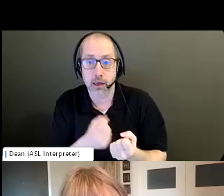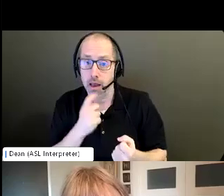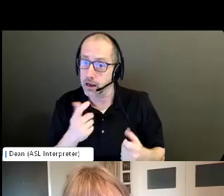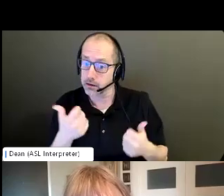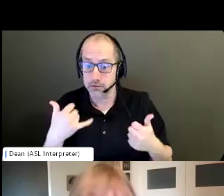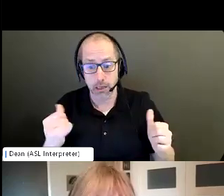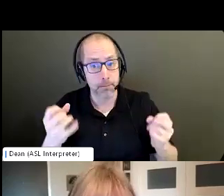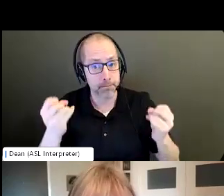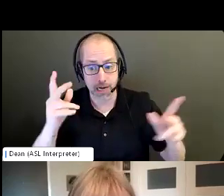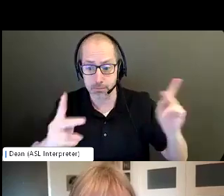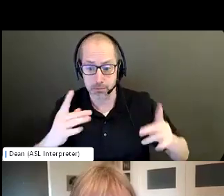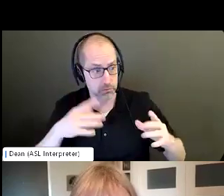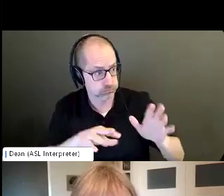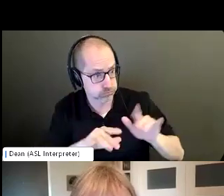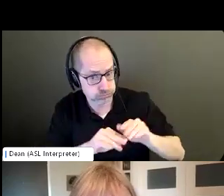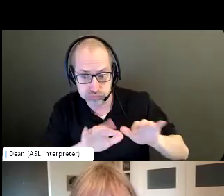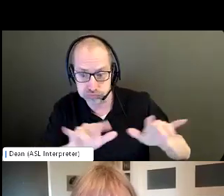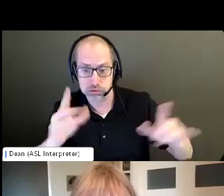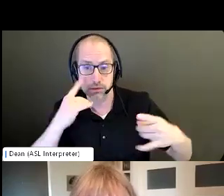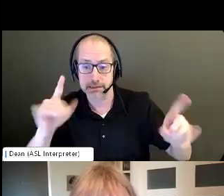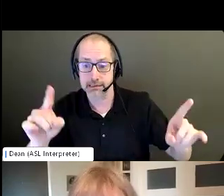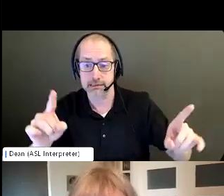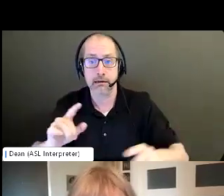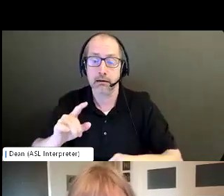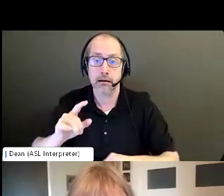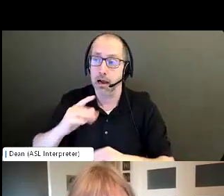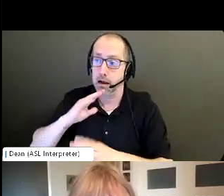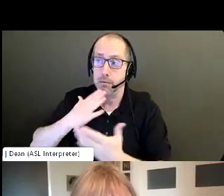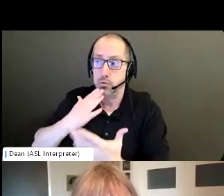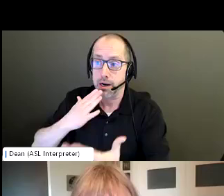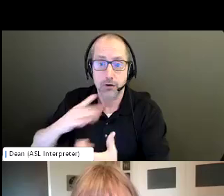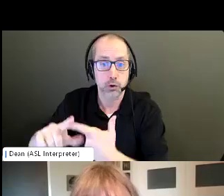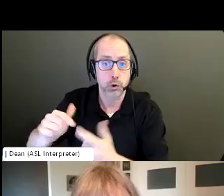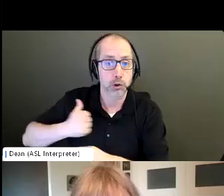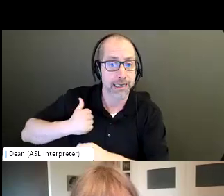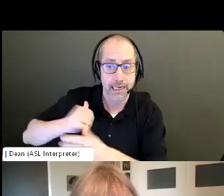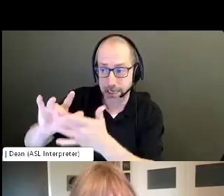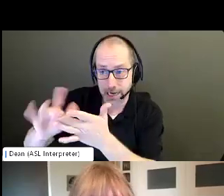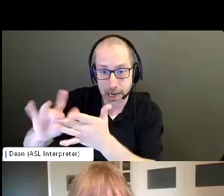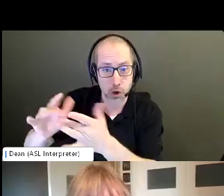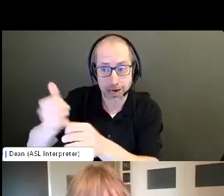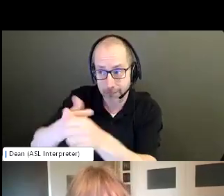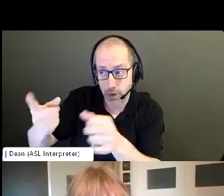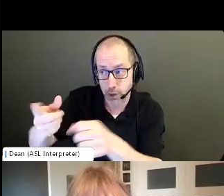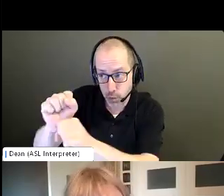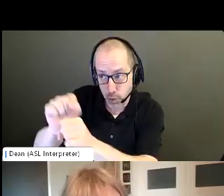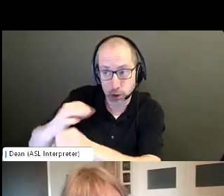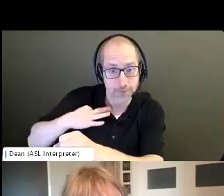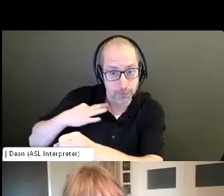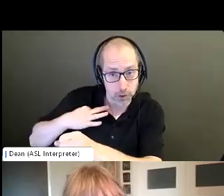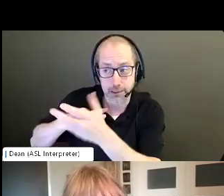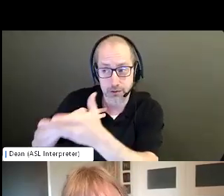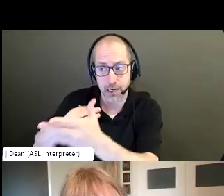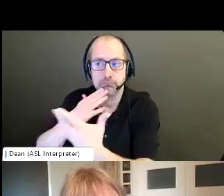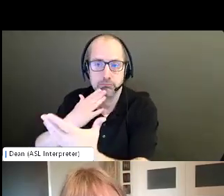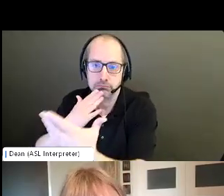have I feel very grateful to the Canadian network and everyone who volunteered and works to keep it going. And then we have